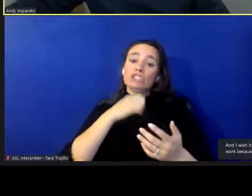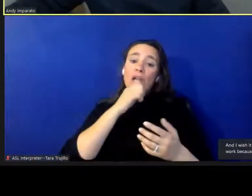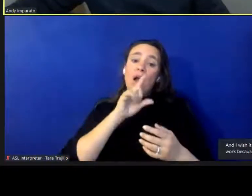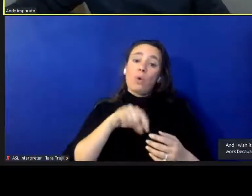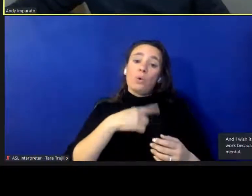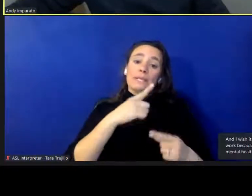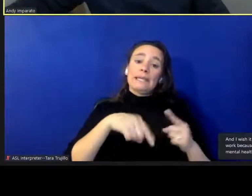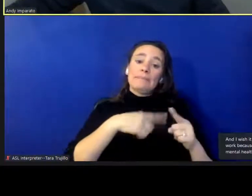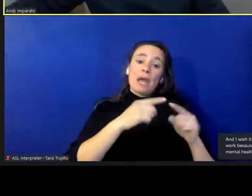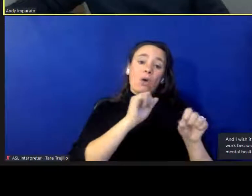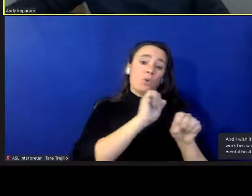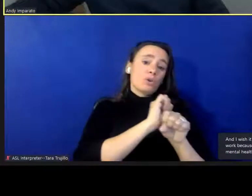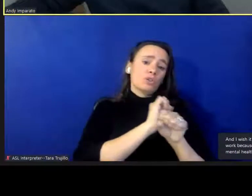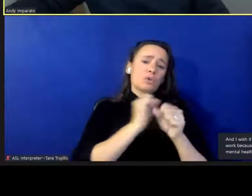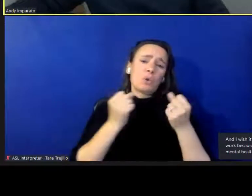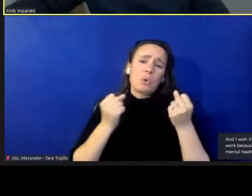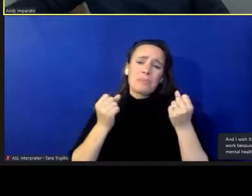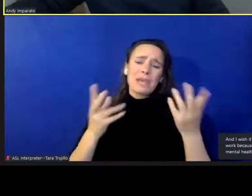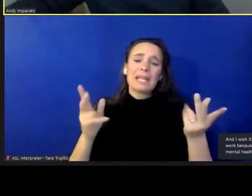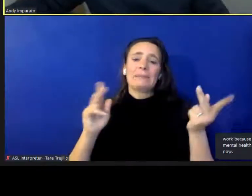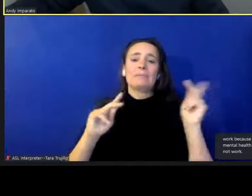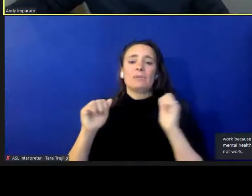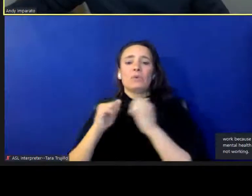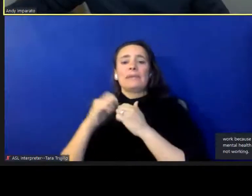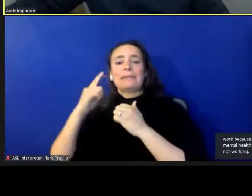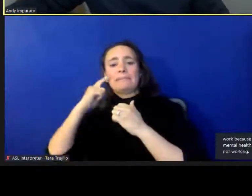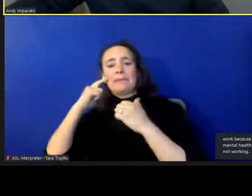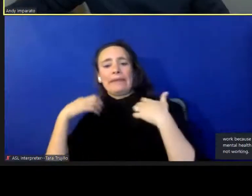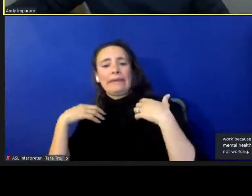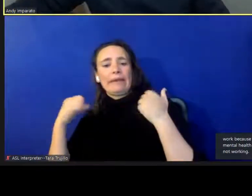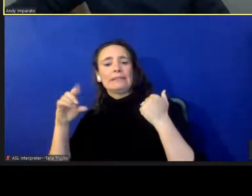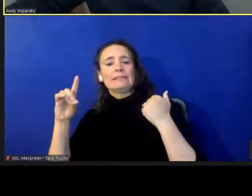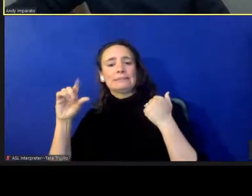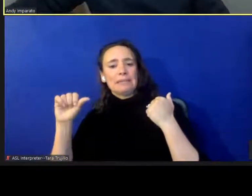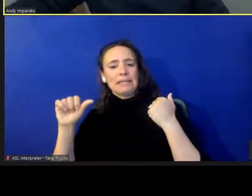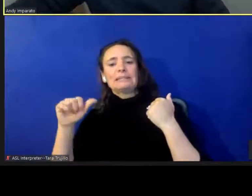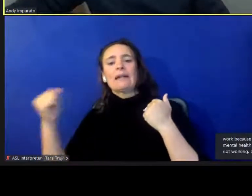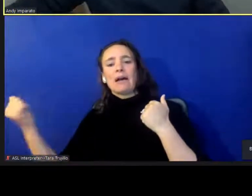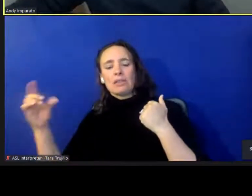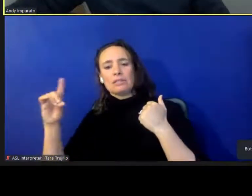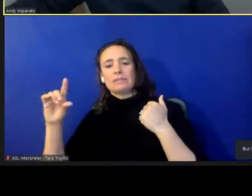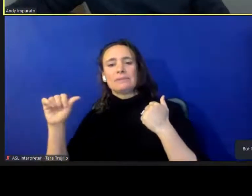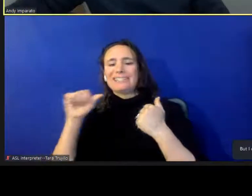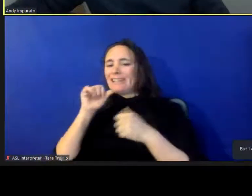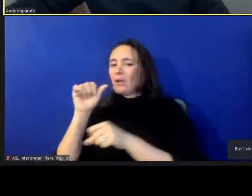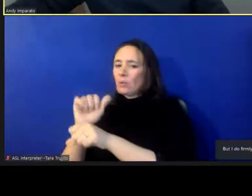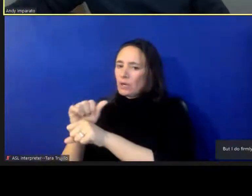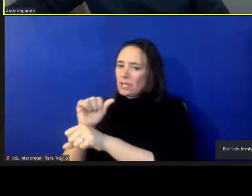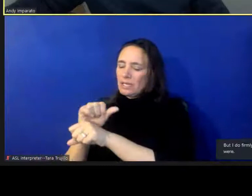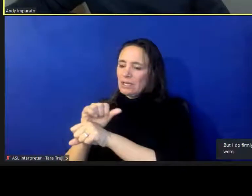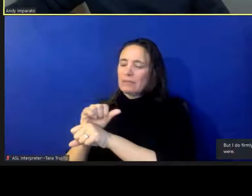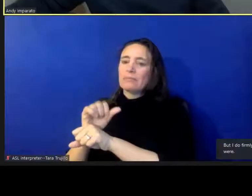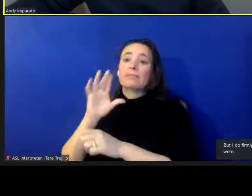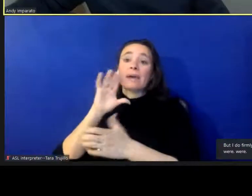with mental health disabilities and other disabilities who are not working. But I do firmly believe that if all the people who